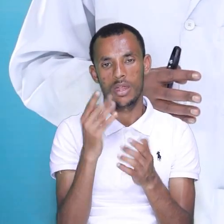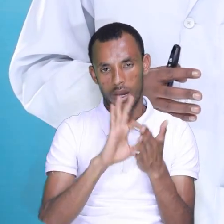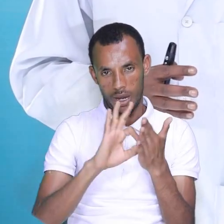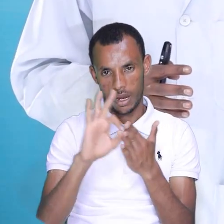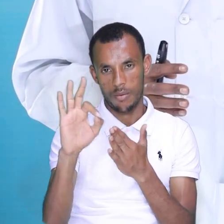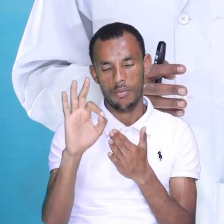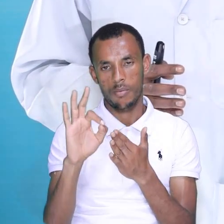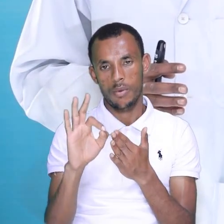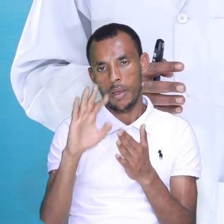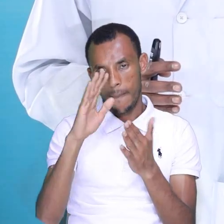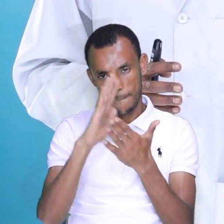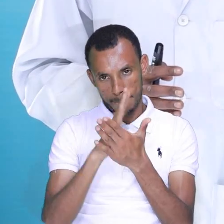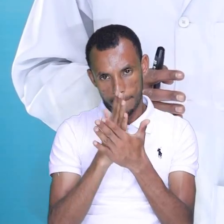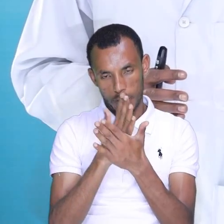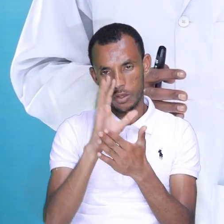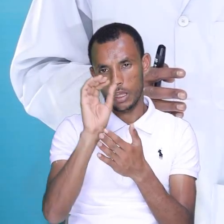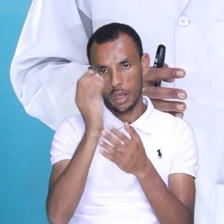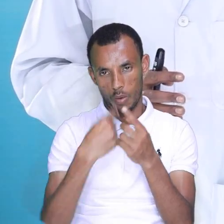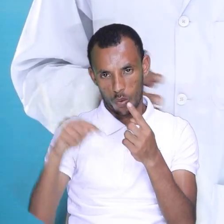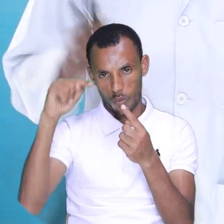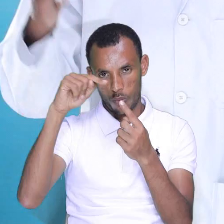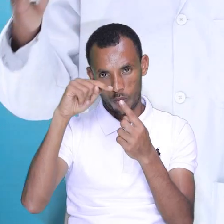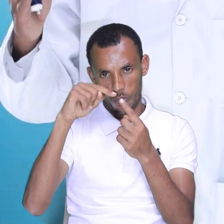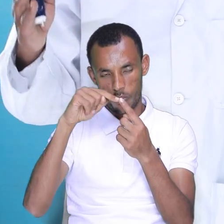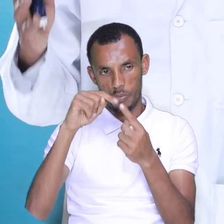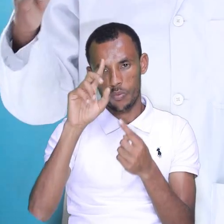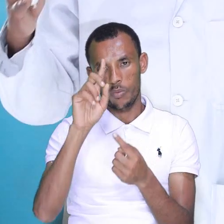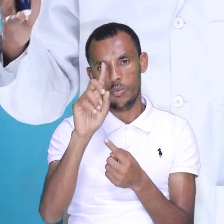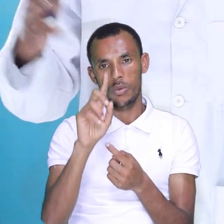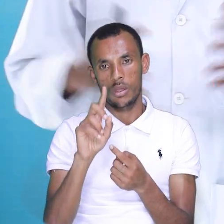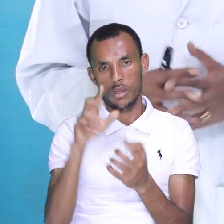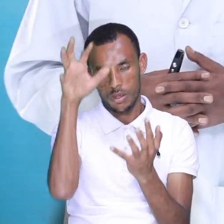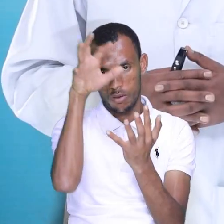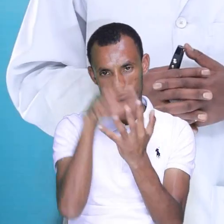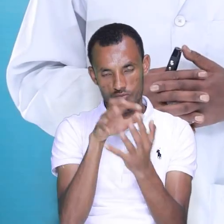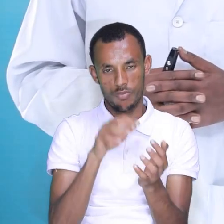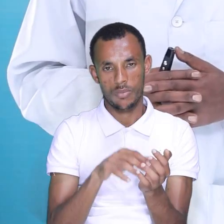number between 0 and 1 inclusive.